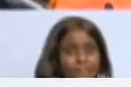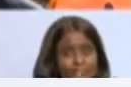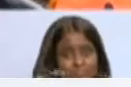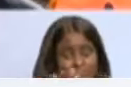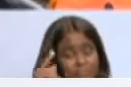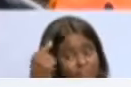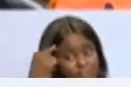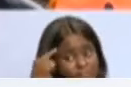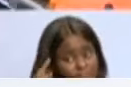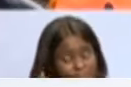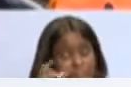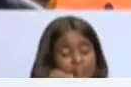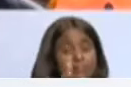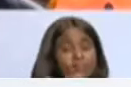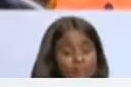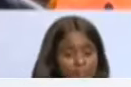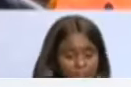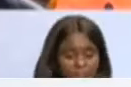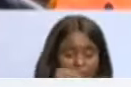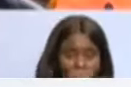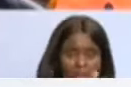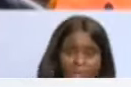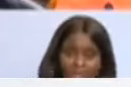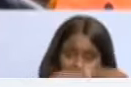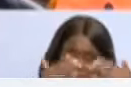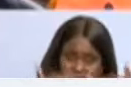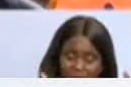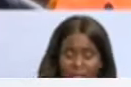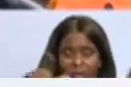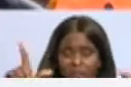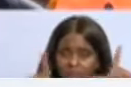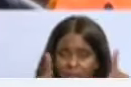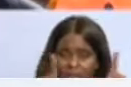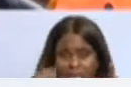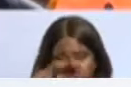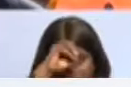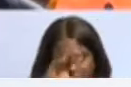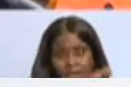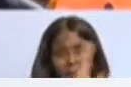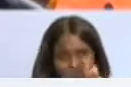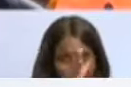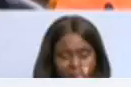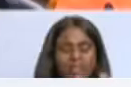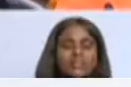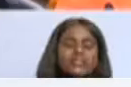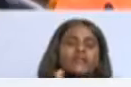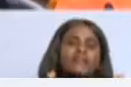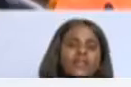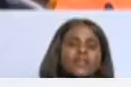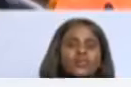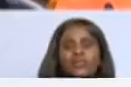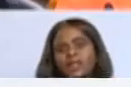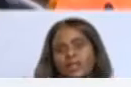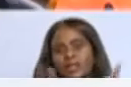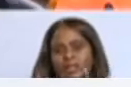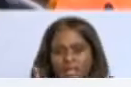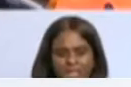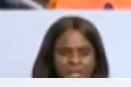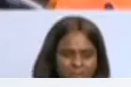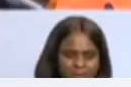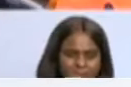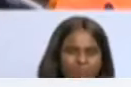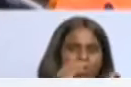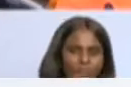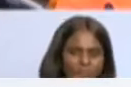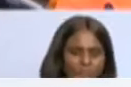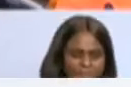government is ready and willing to issue mining licenses to Zambians and others and facilitate